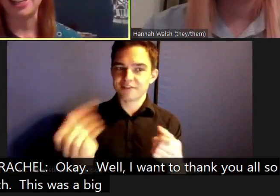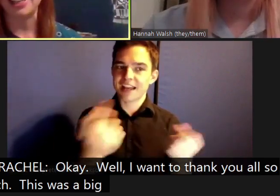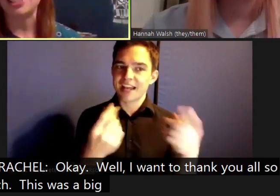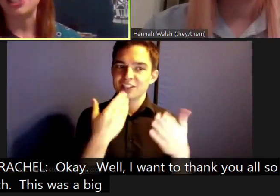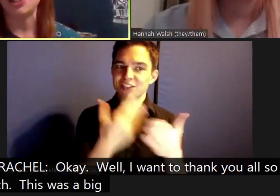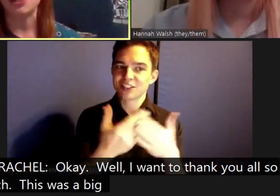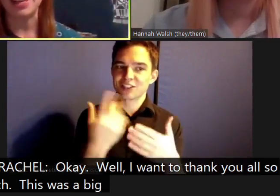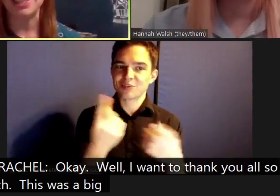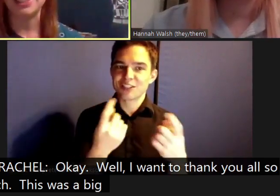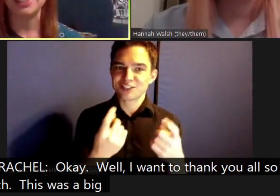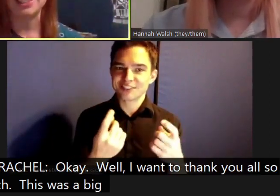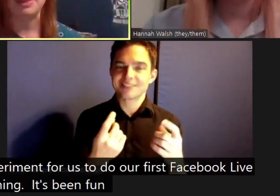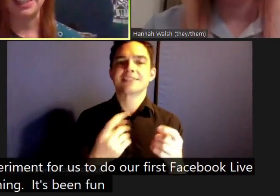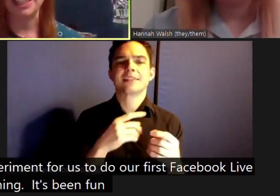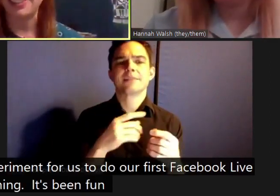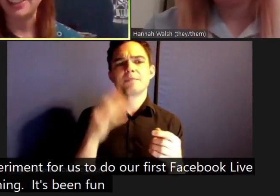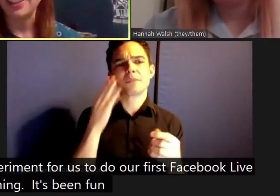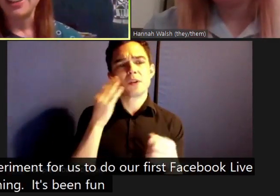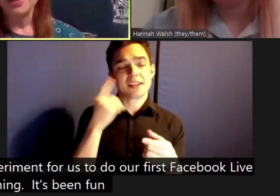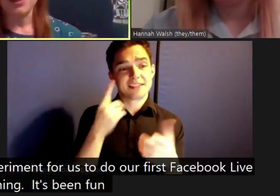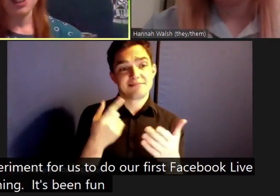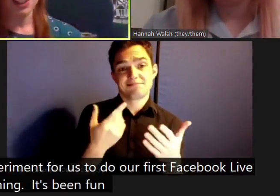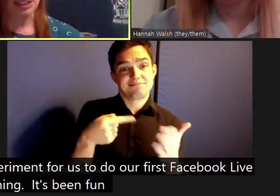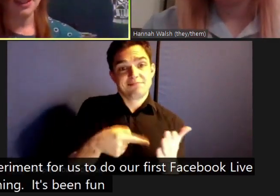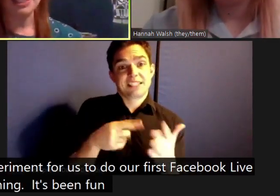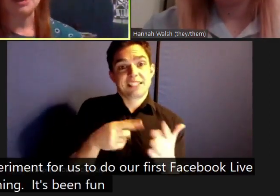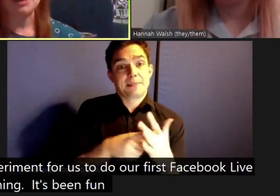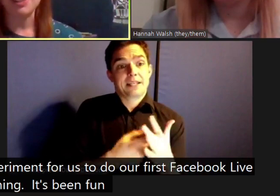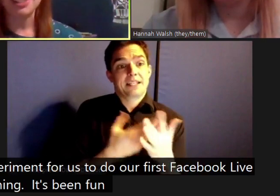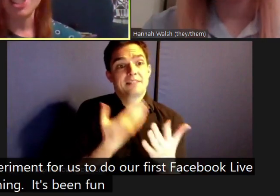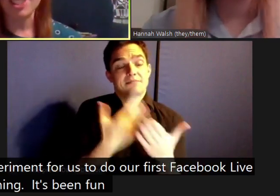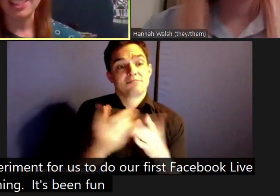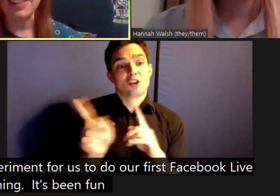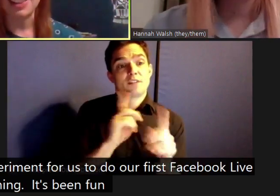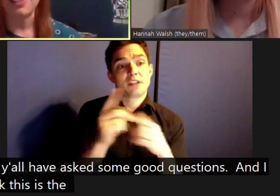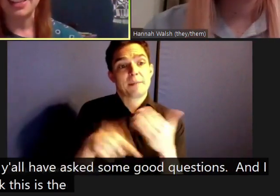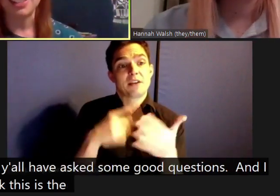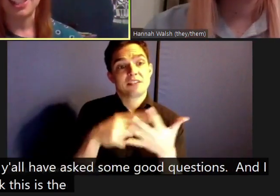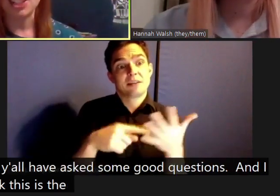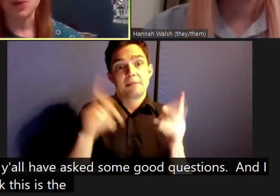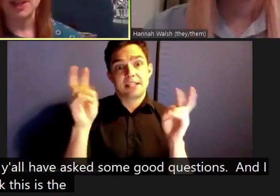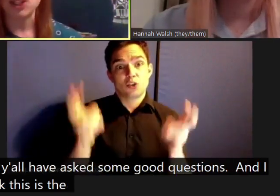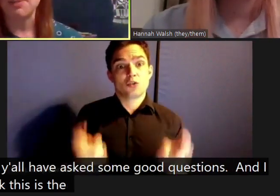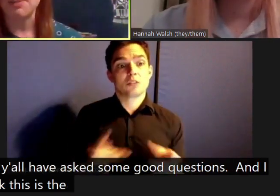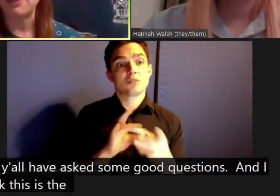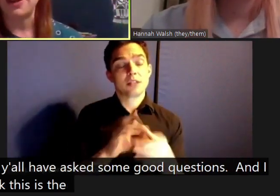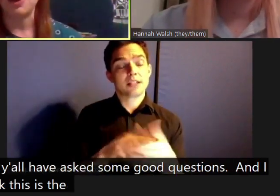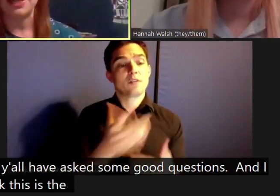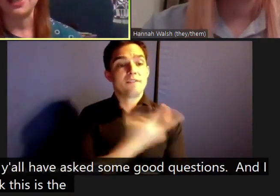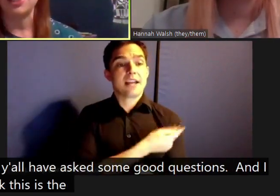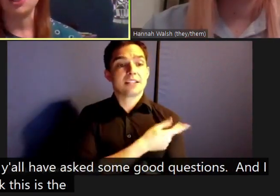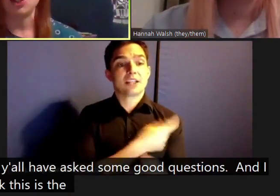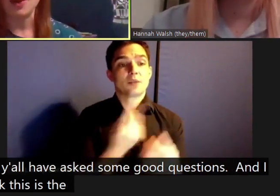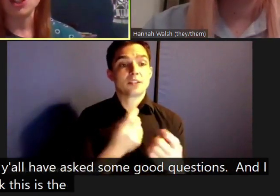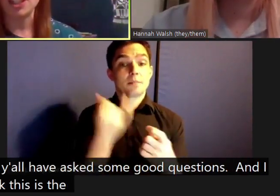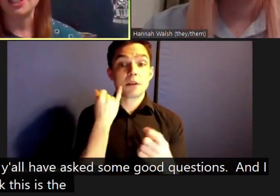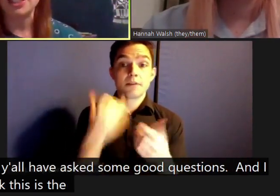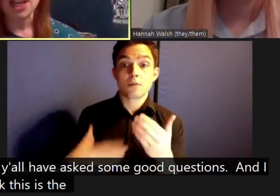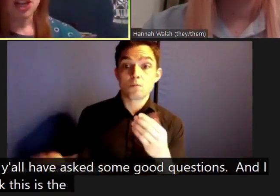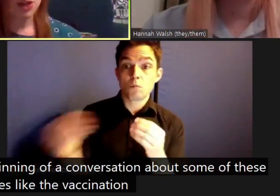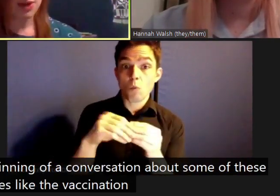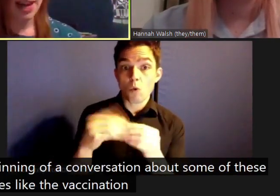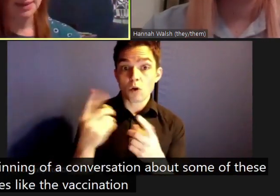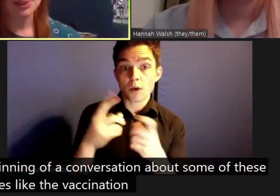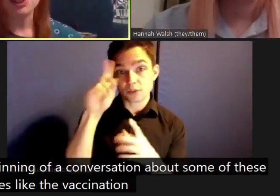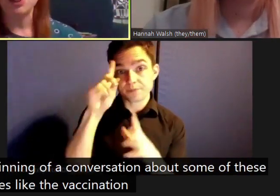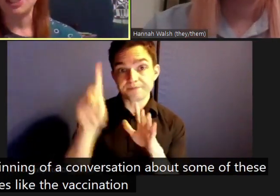questions. And, I think this is the beginning of a conversation about some of these issues, like the vaccination question. But if anyone has additional questions,